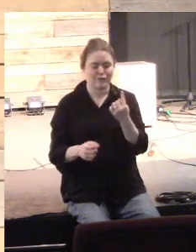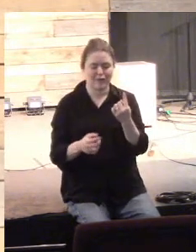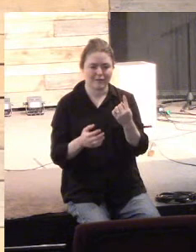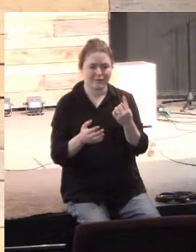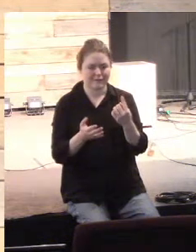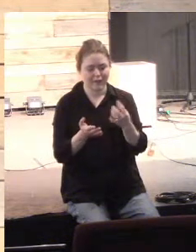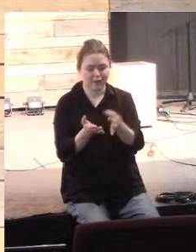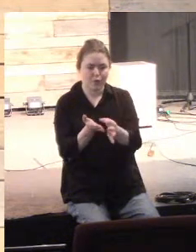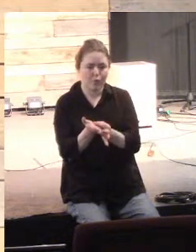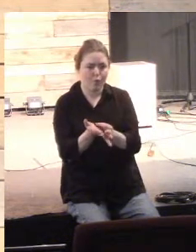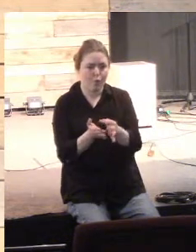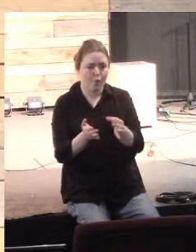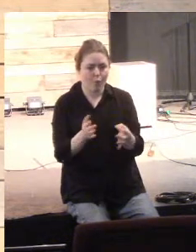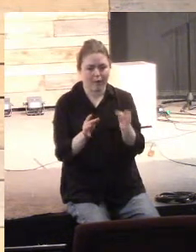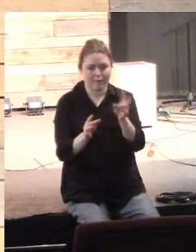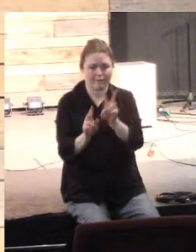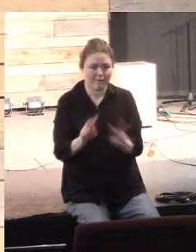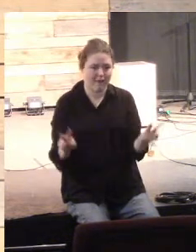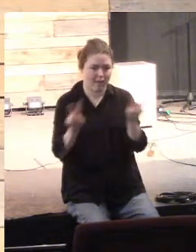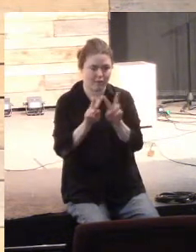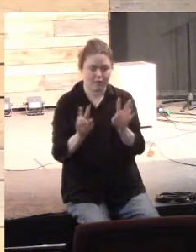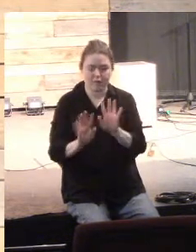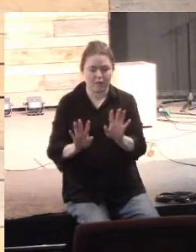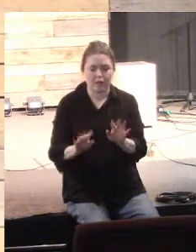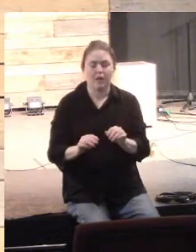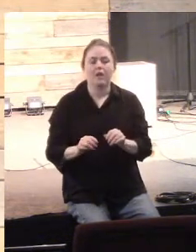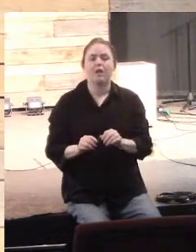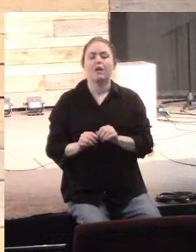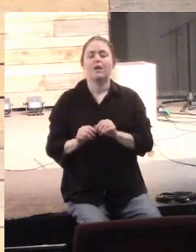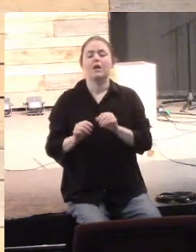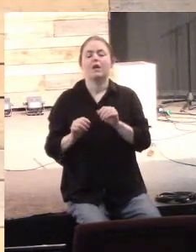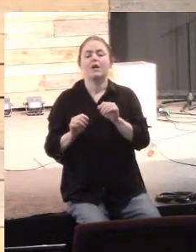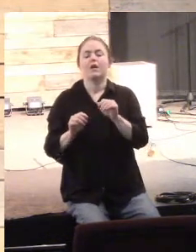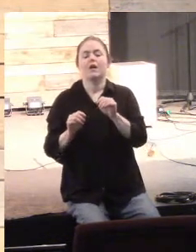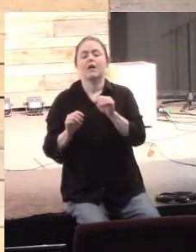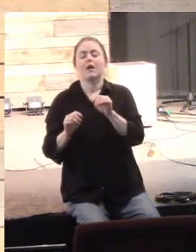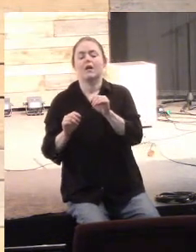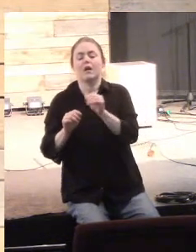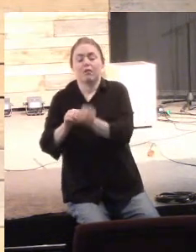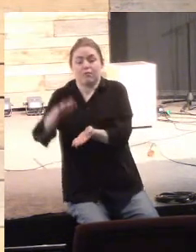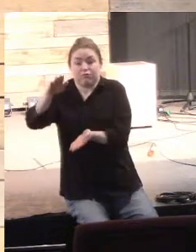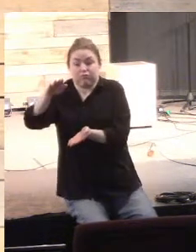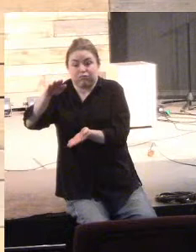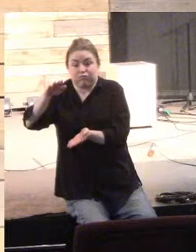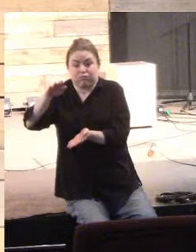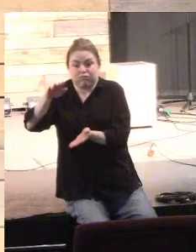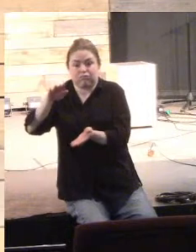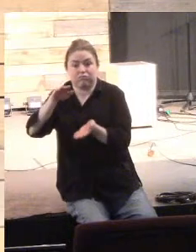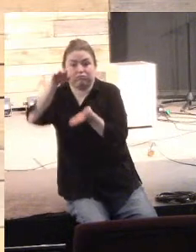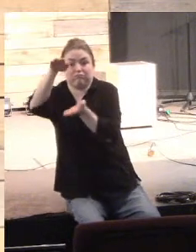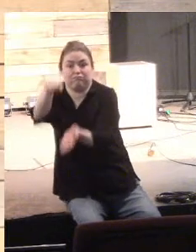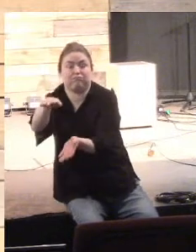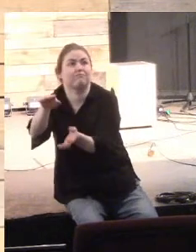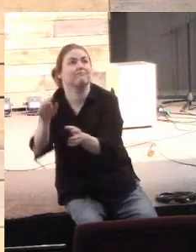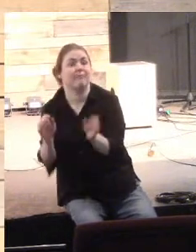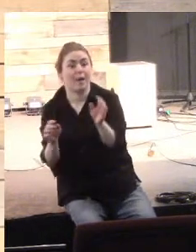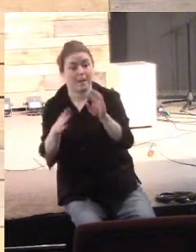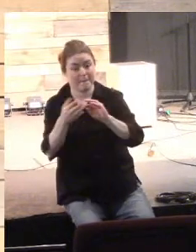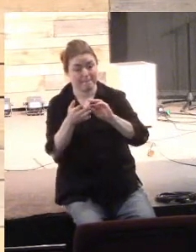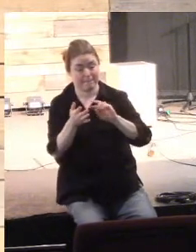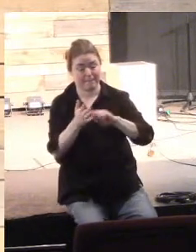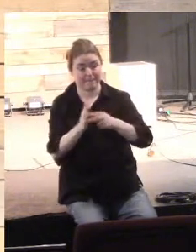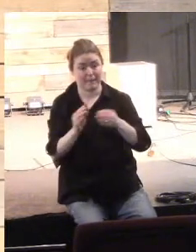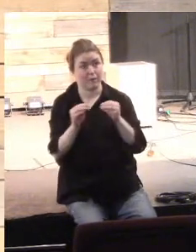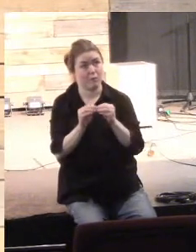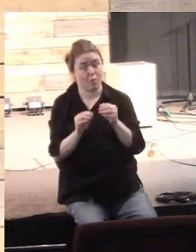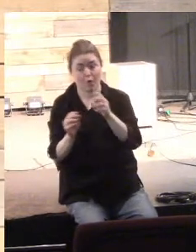It's like the larger the amount, the more value it brings to God. No, it's based on the cost to